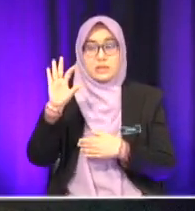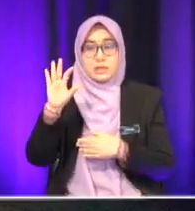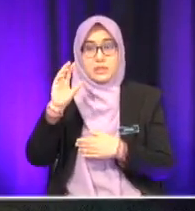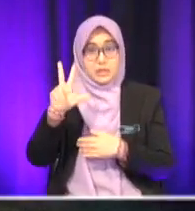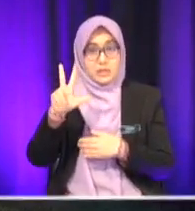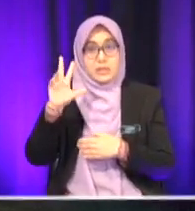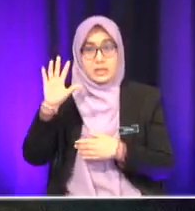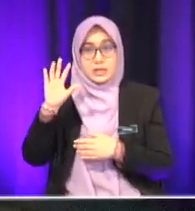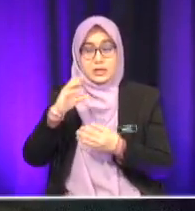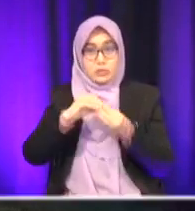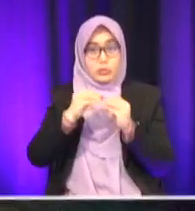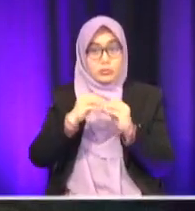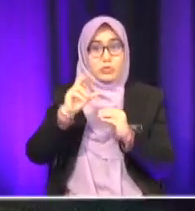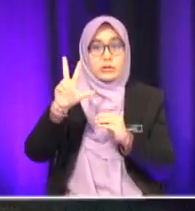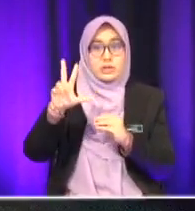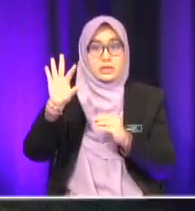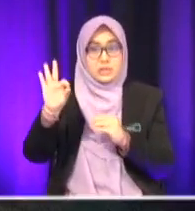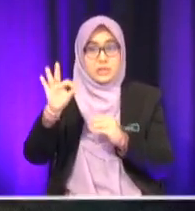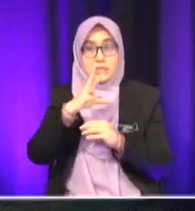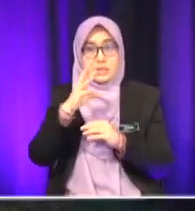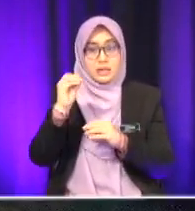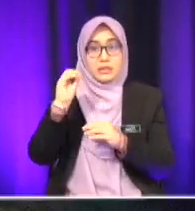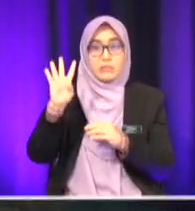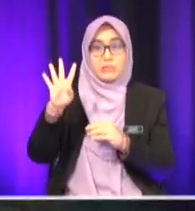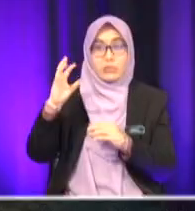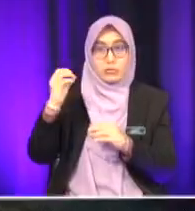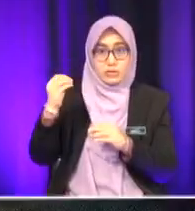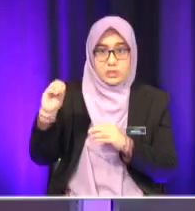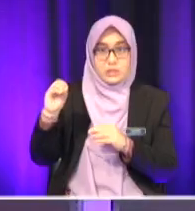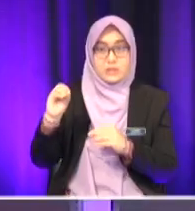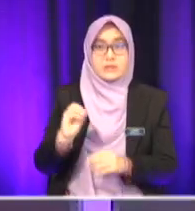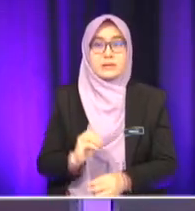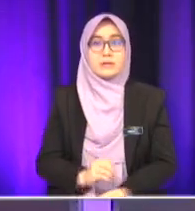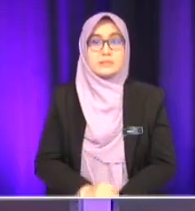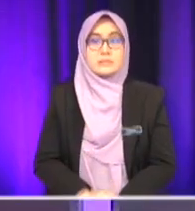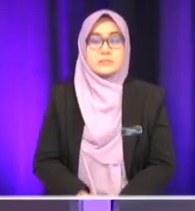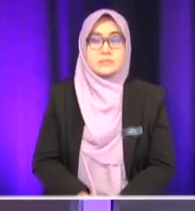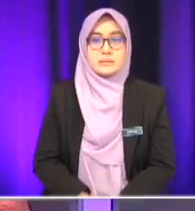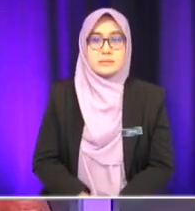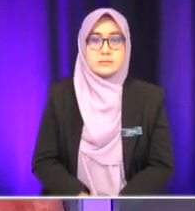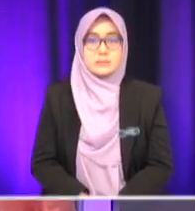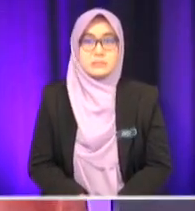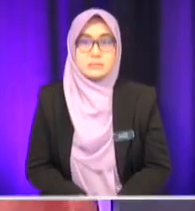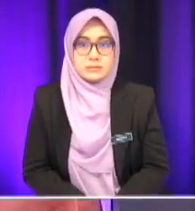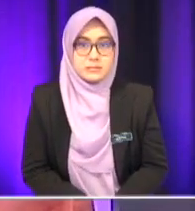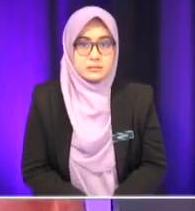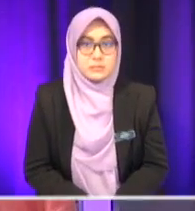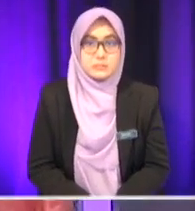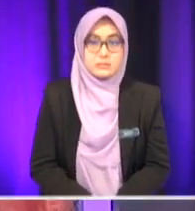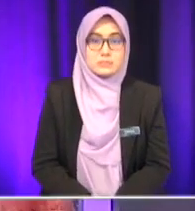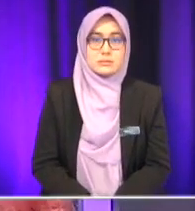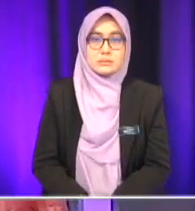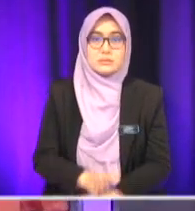into the correct paragraph. In order to get the correct answer. Remember,